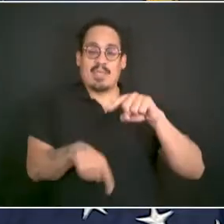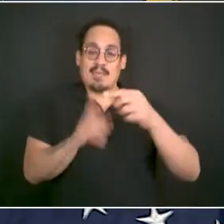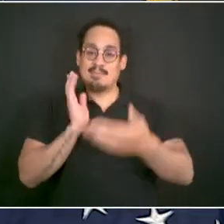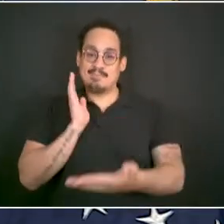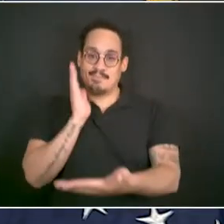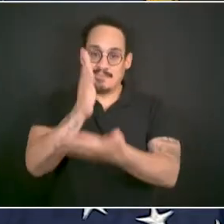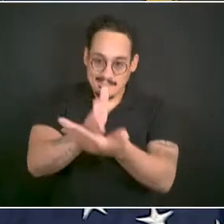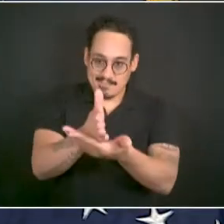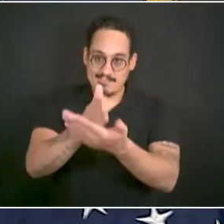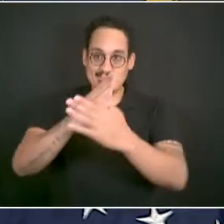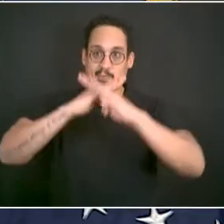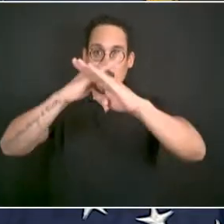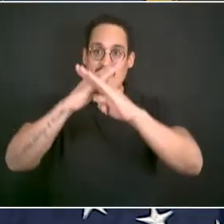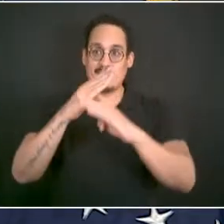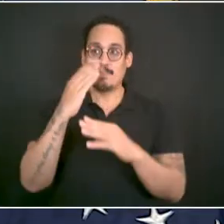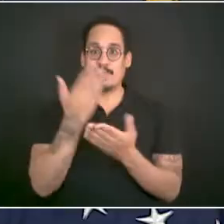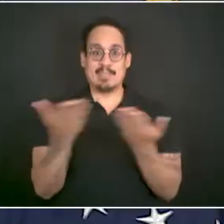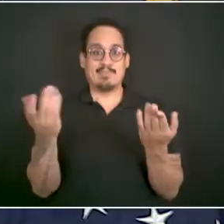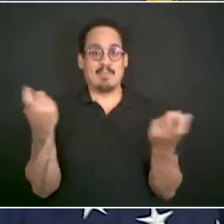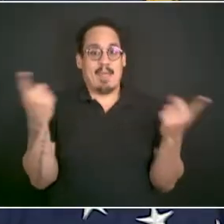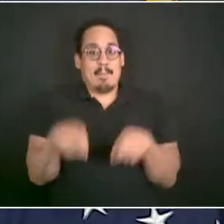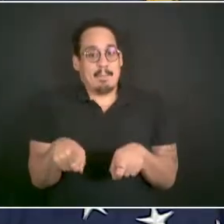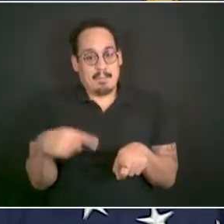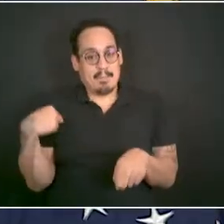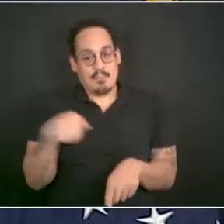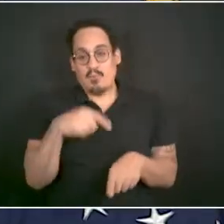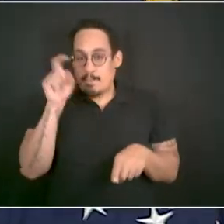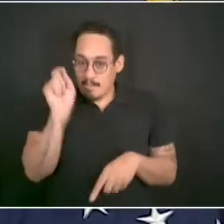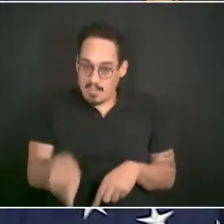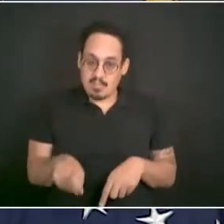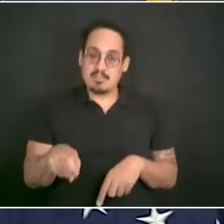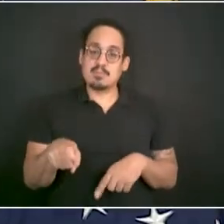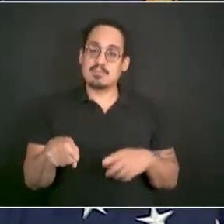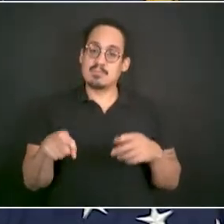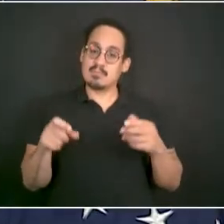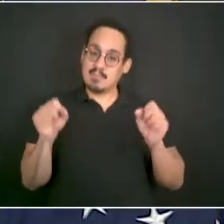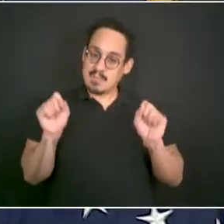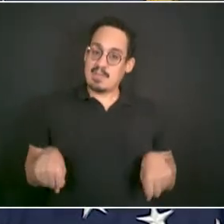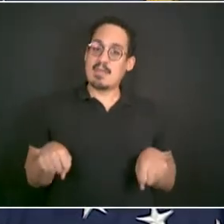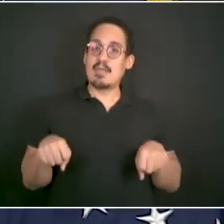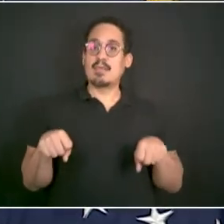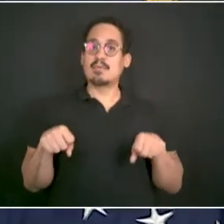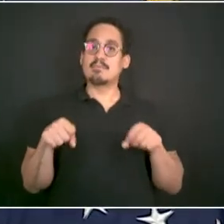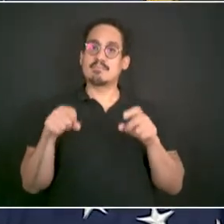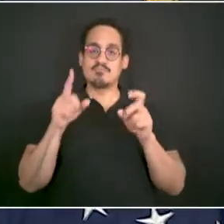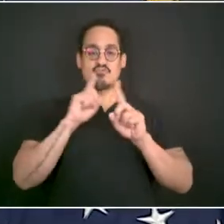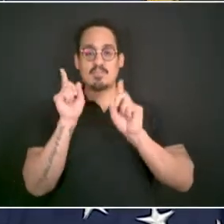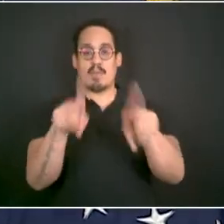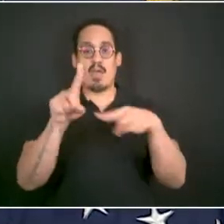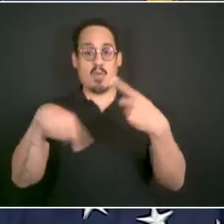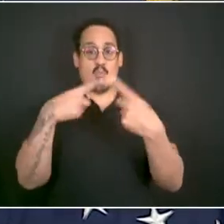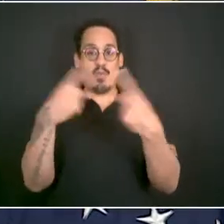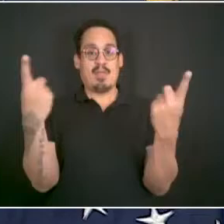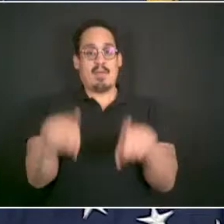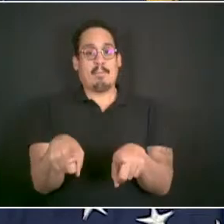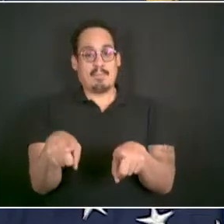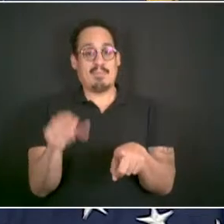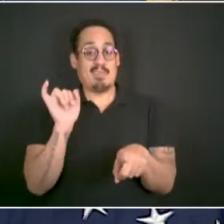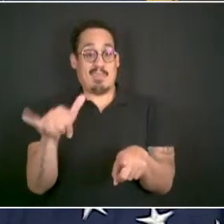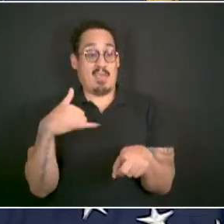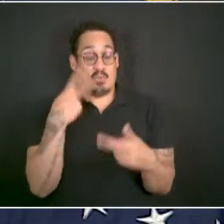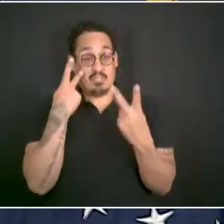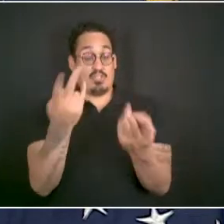from happening. We must be able to respond when it happens. And that's what we saw. We